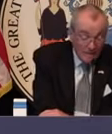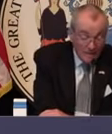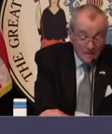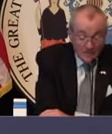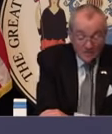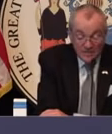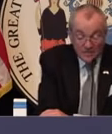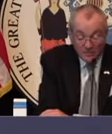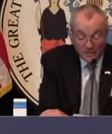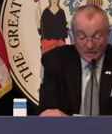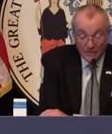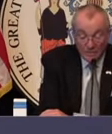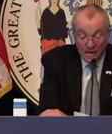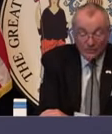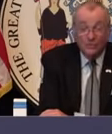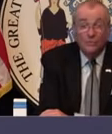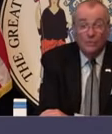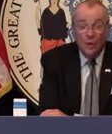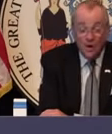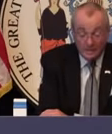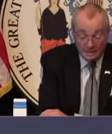chance, give them a visit at